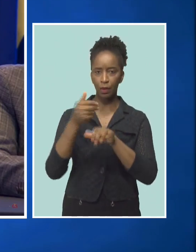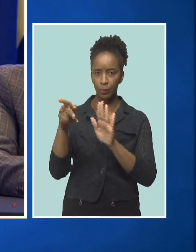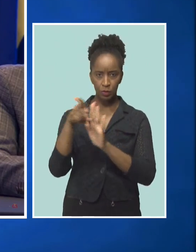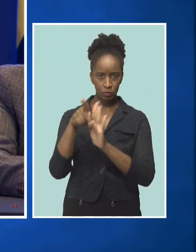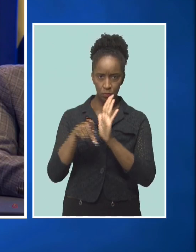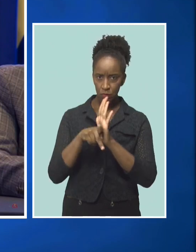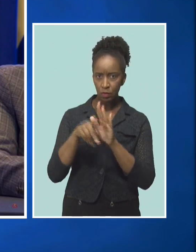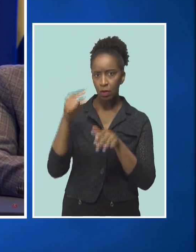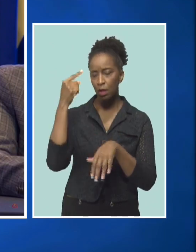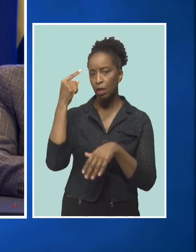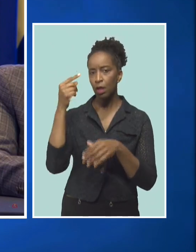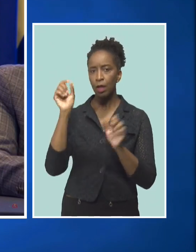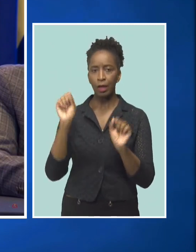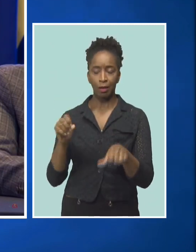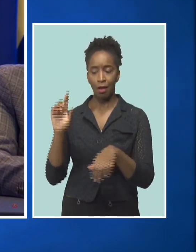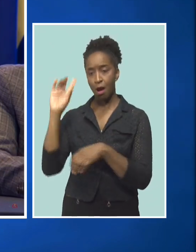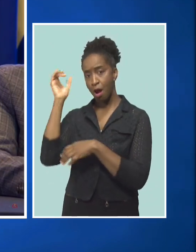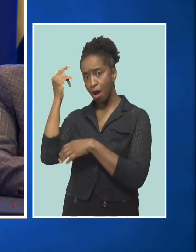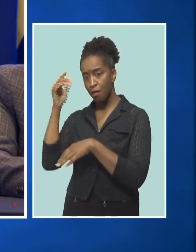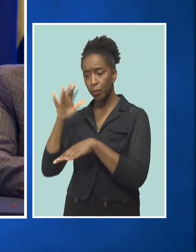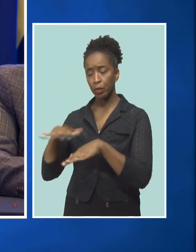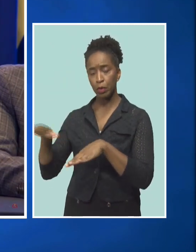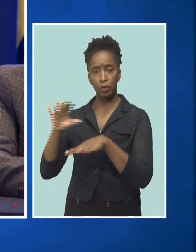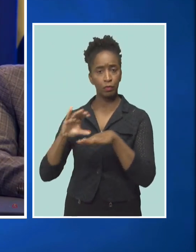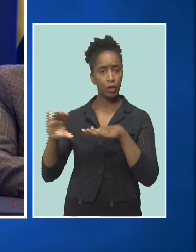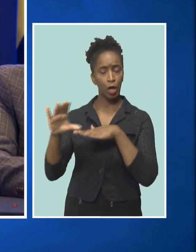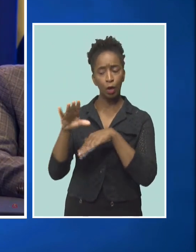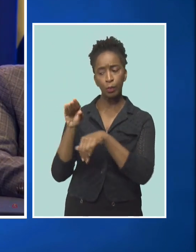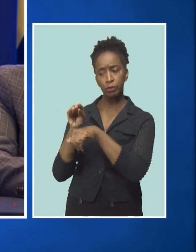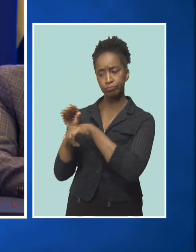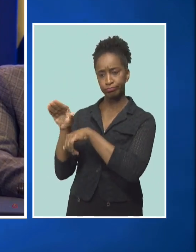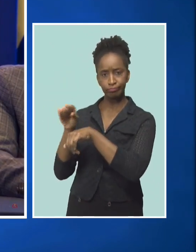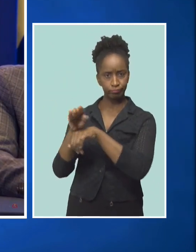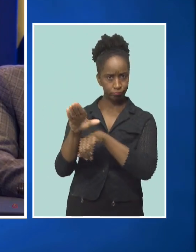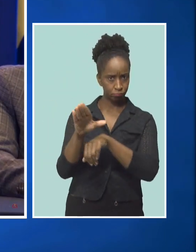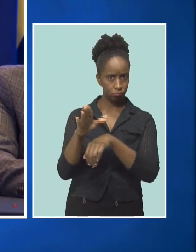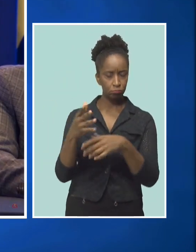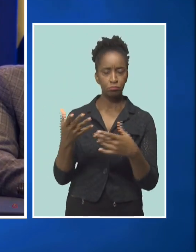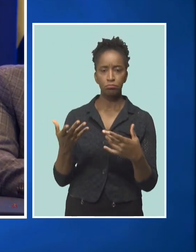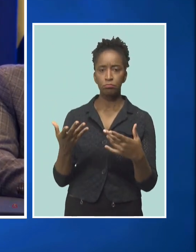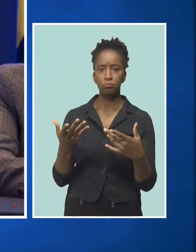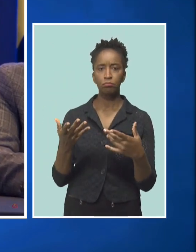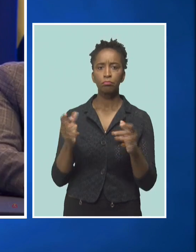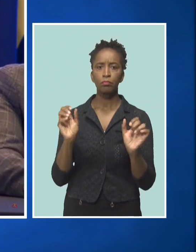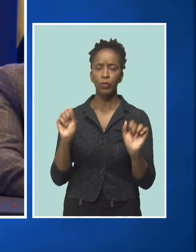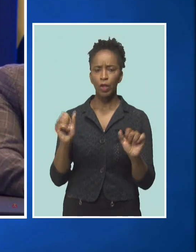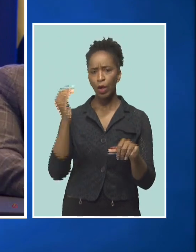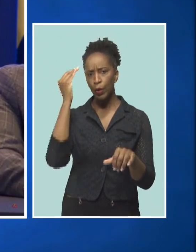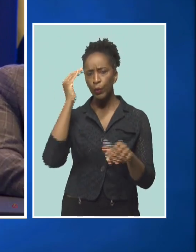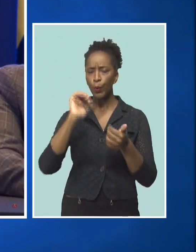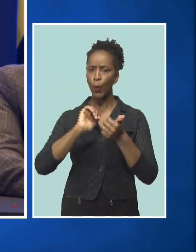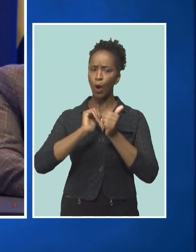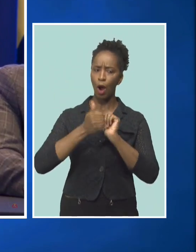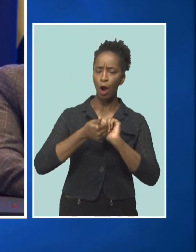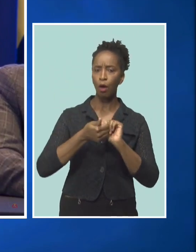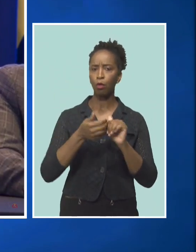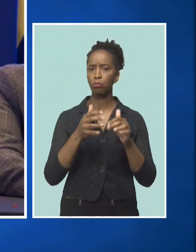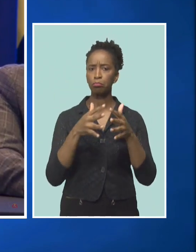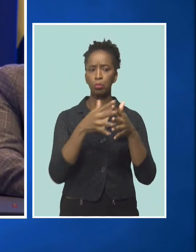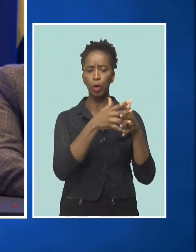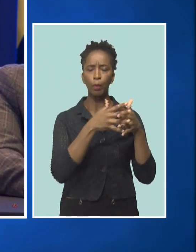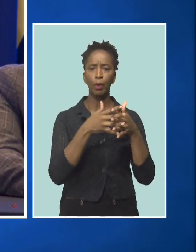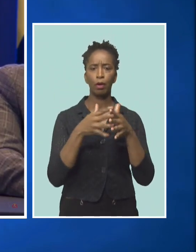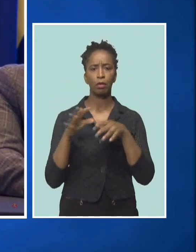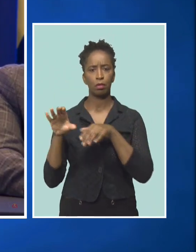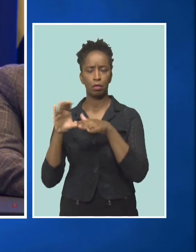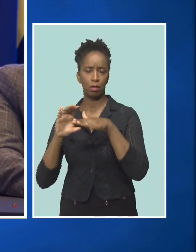and support to the governments of the region as to how to treat with any potential change that may happen